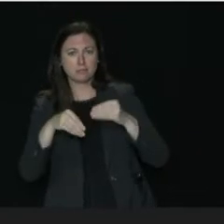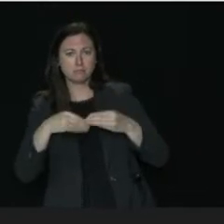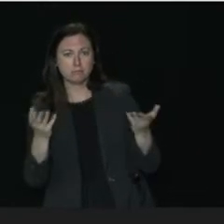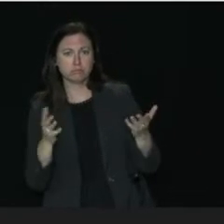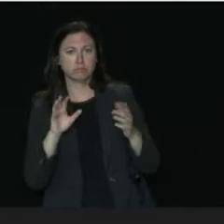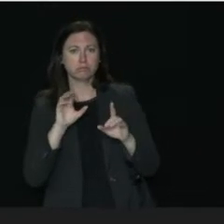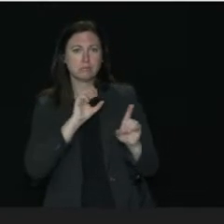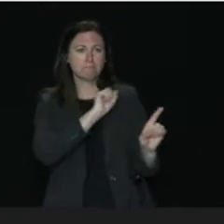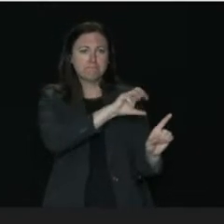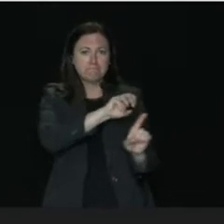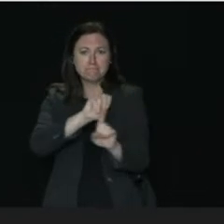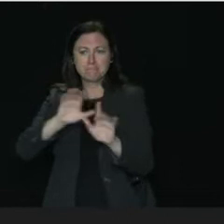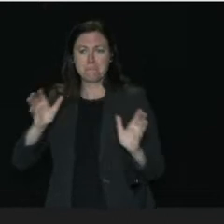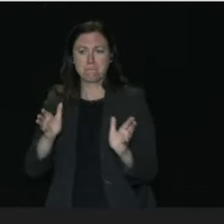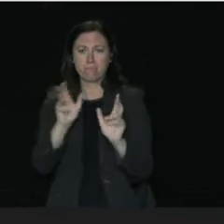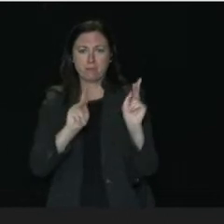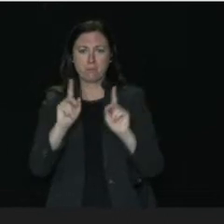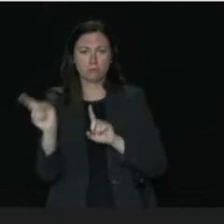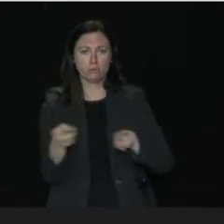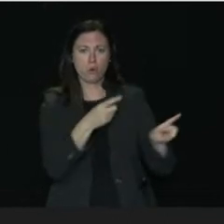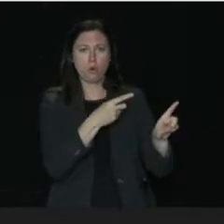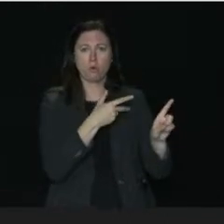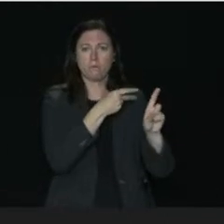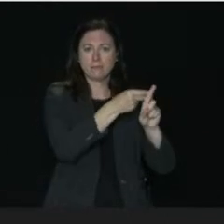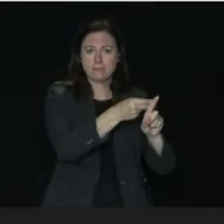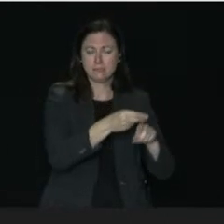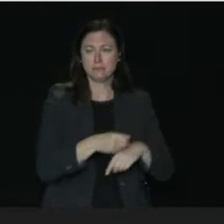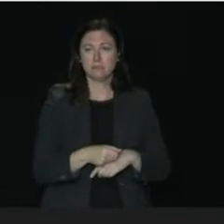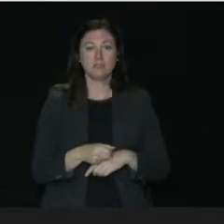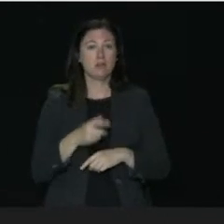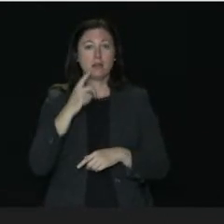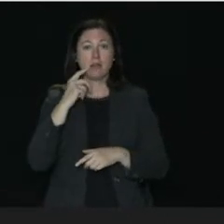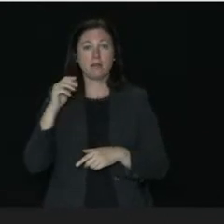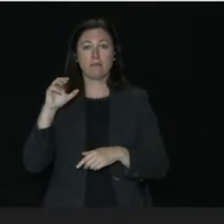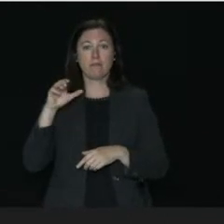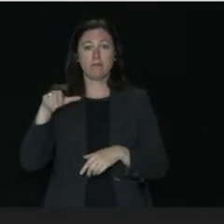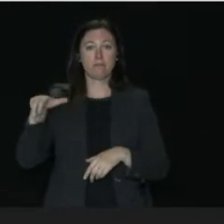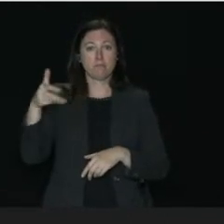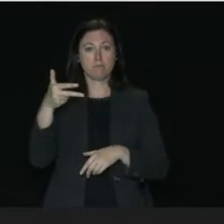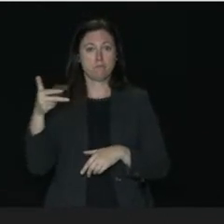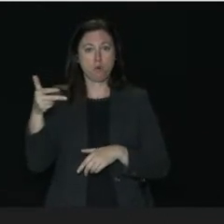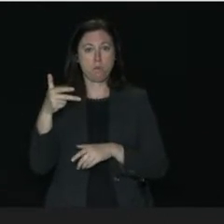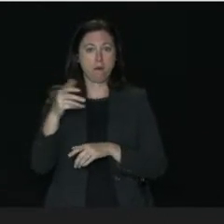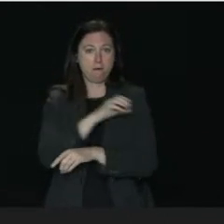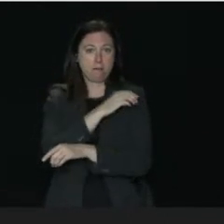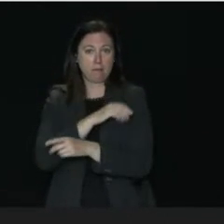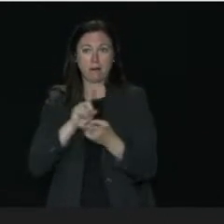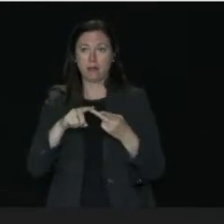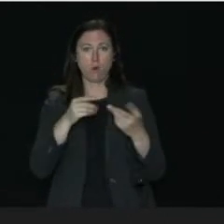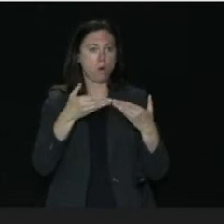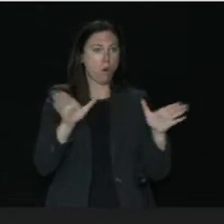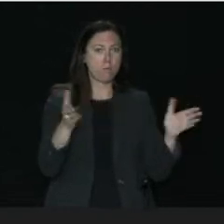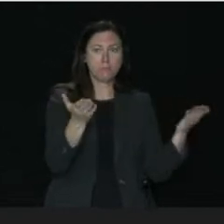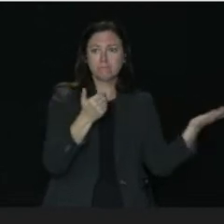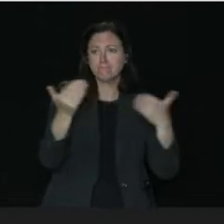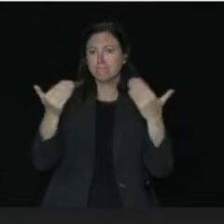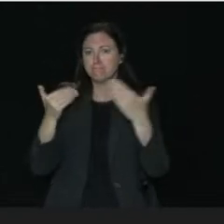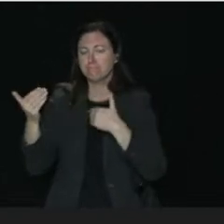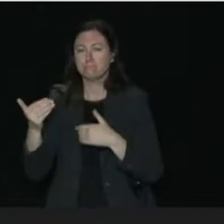are. Everything from mobile clinics and drop-in access to more locations,